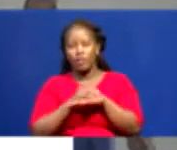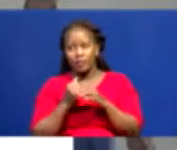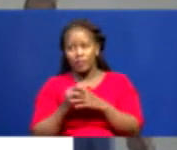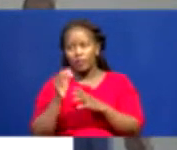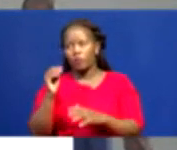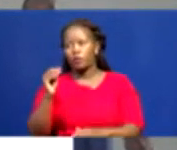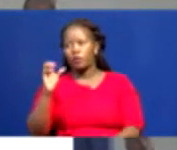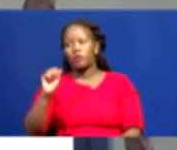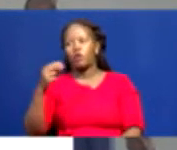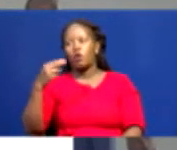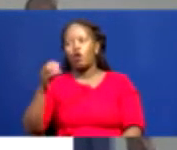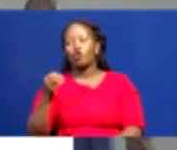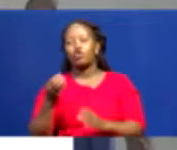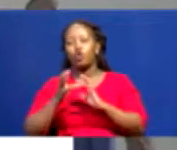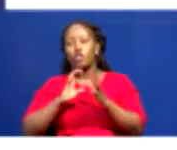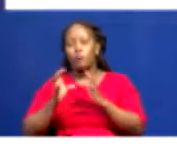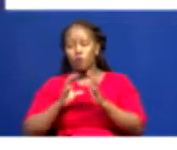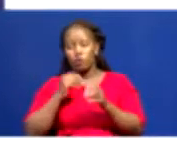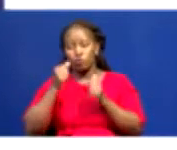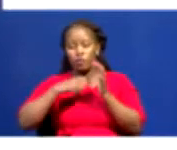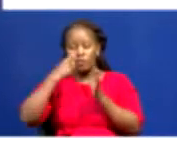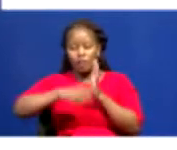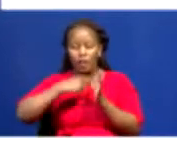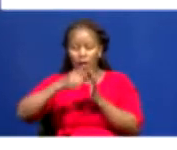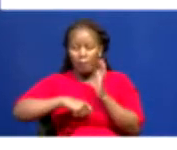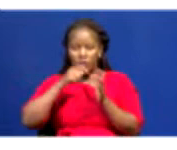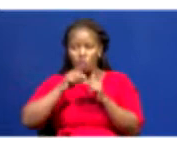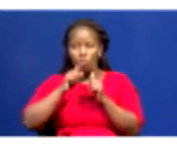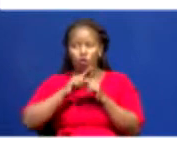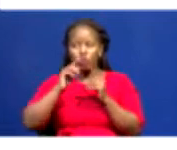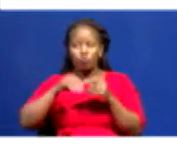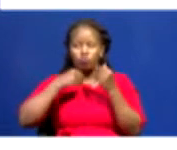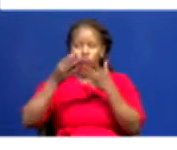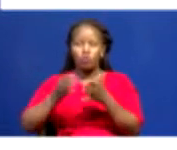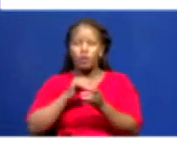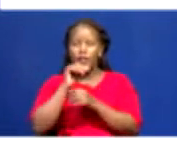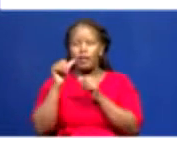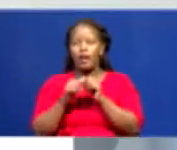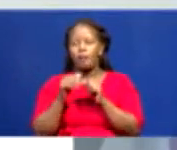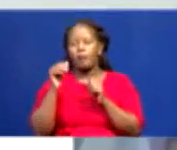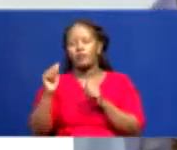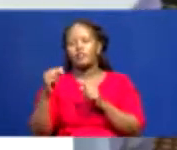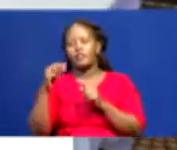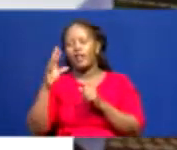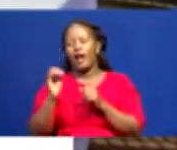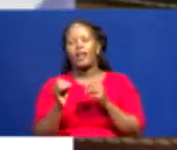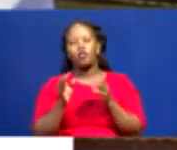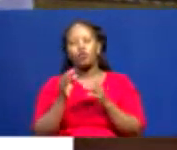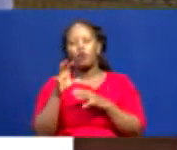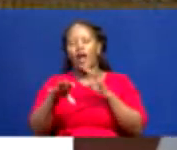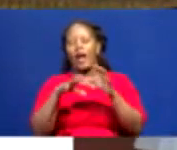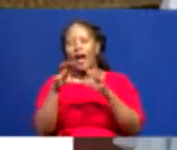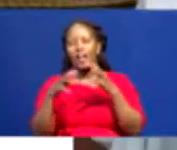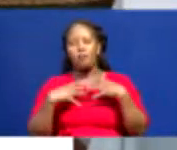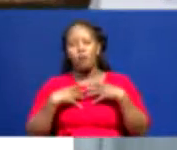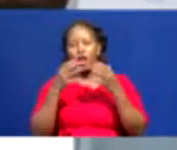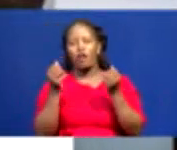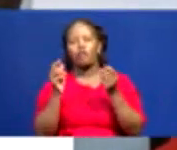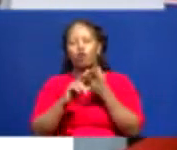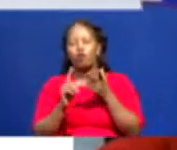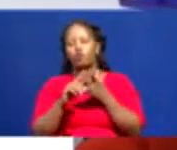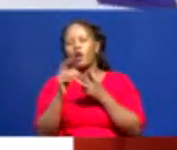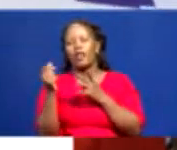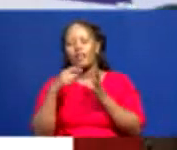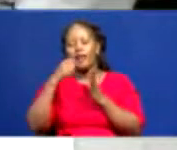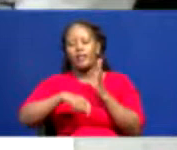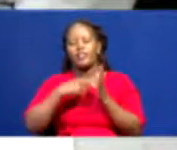which is a manufacturer and marketer, as well as a distributor of agro, animal health, public health products, and industrial chemicals,